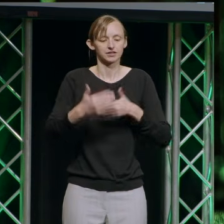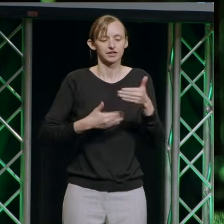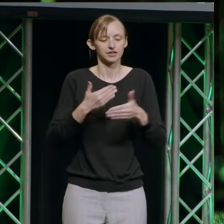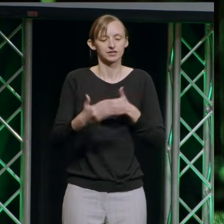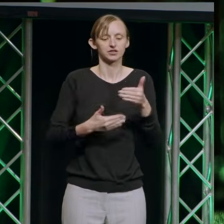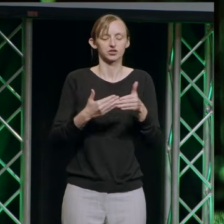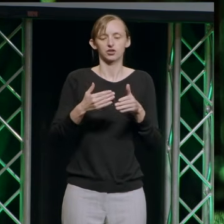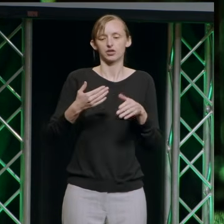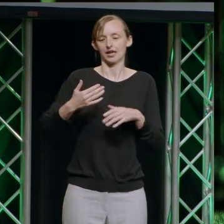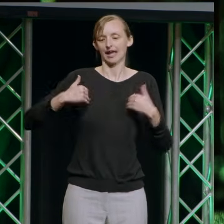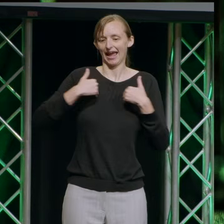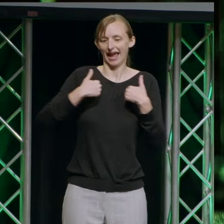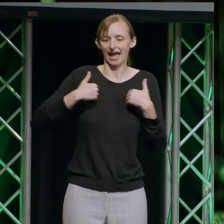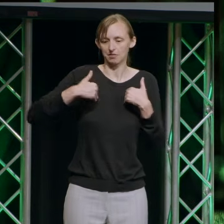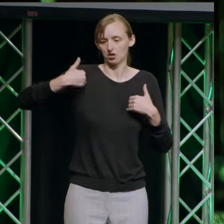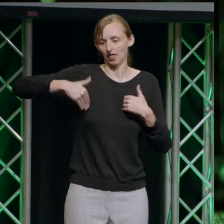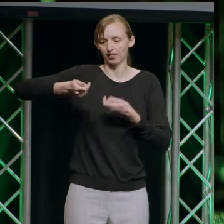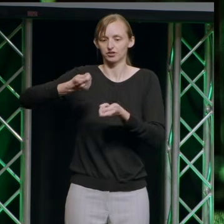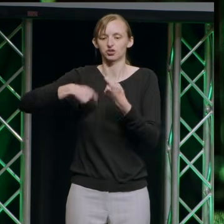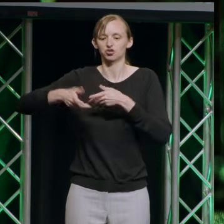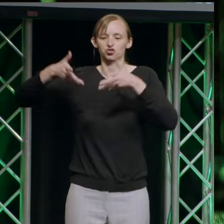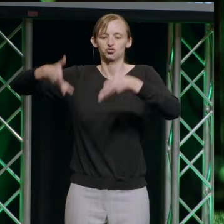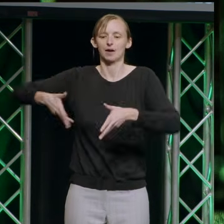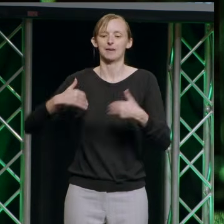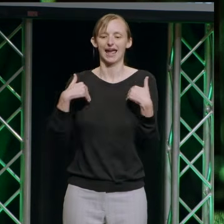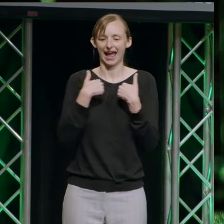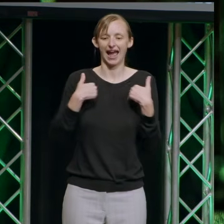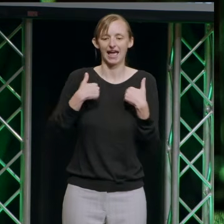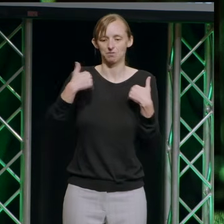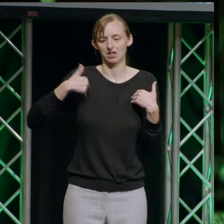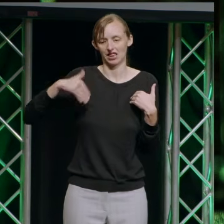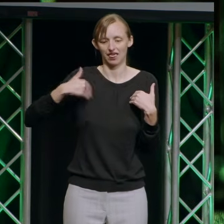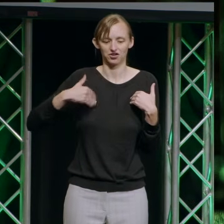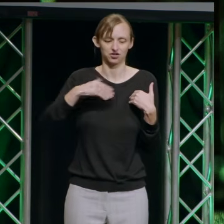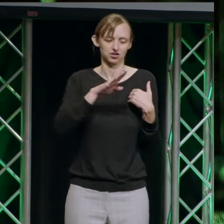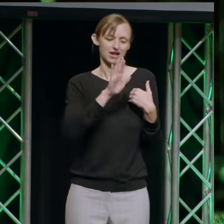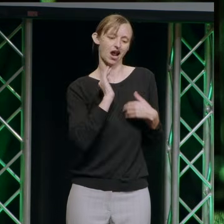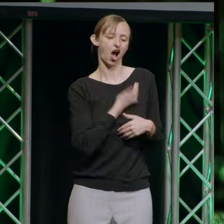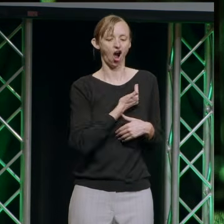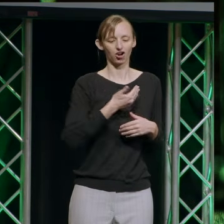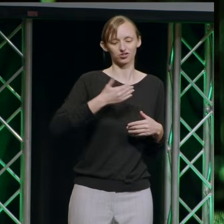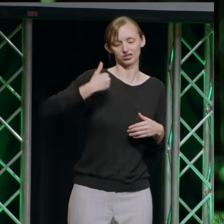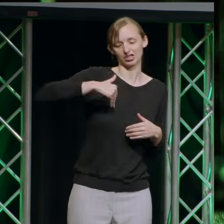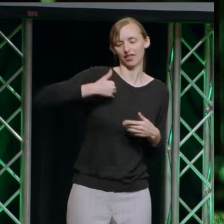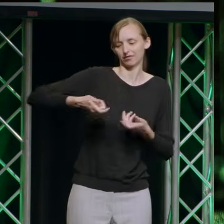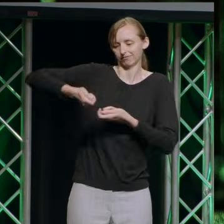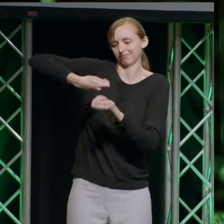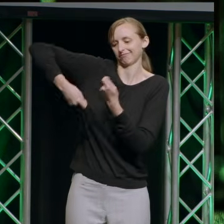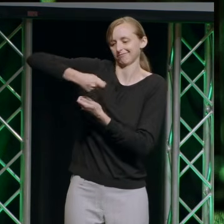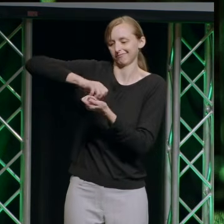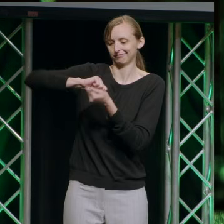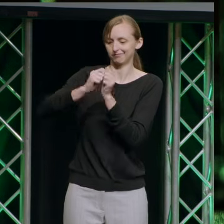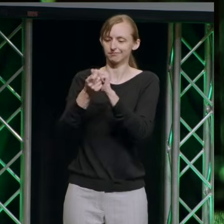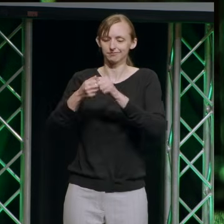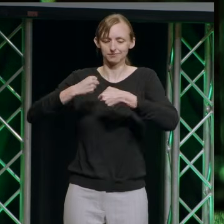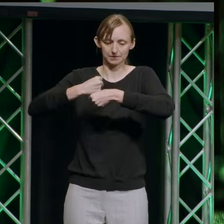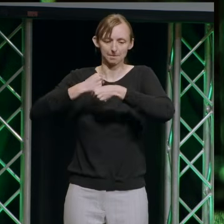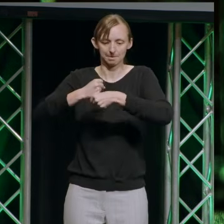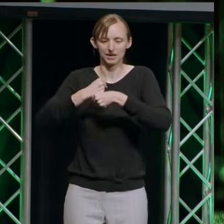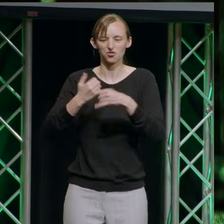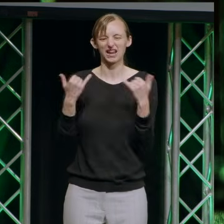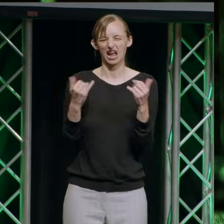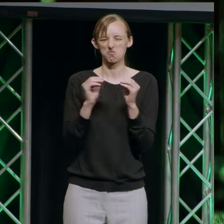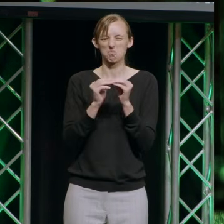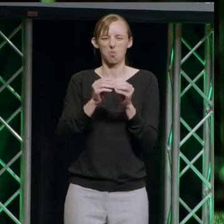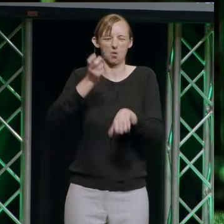animal leather where scrap animal leather is shredded and fused together, and we can replicate that with our material. It just leads to a stiffer material right now, so it has